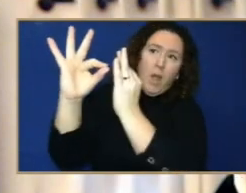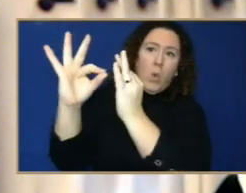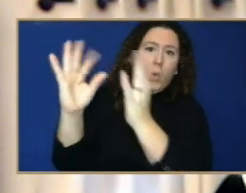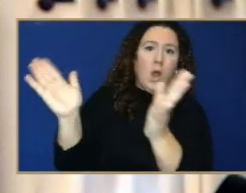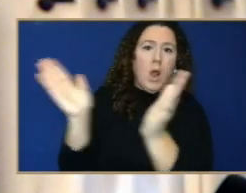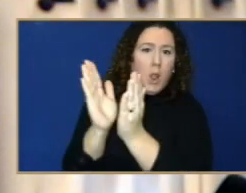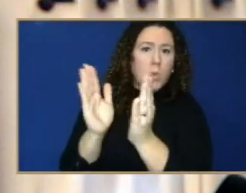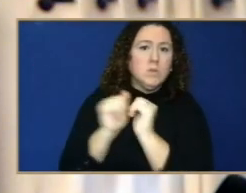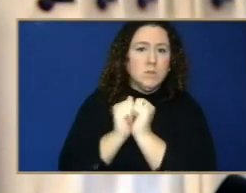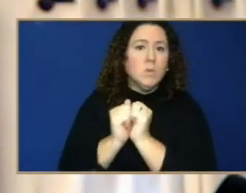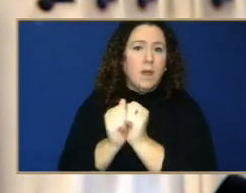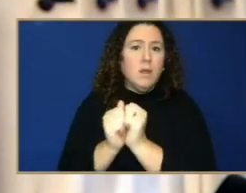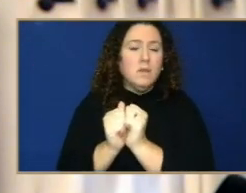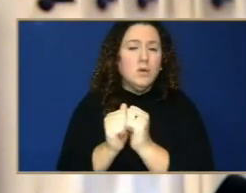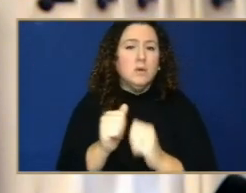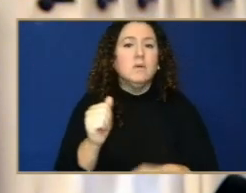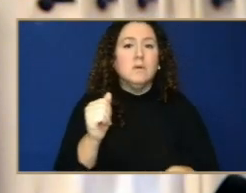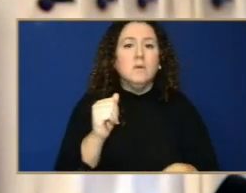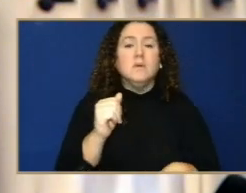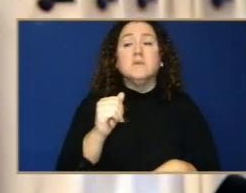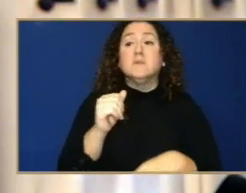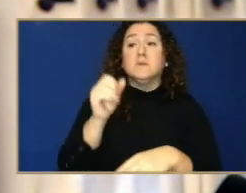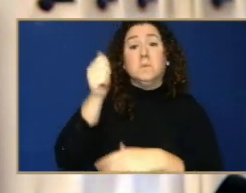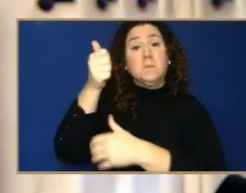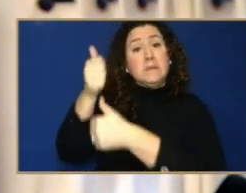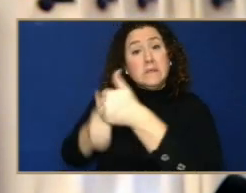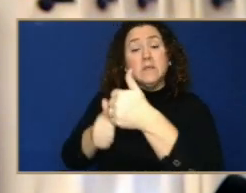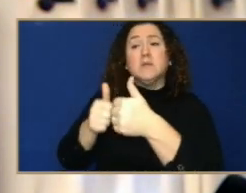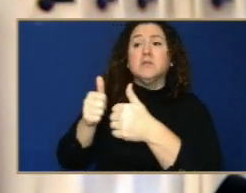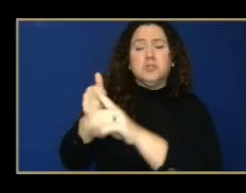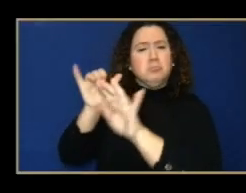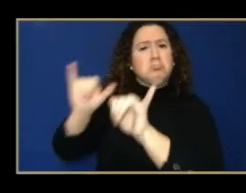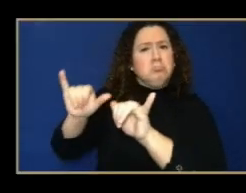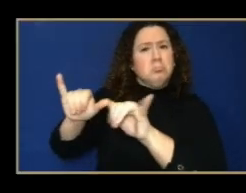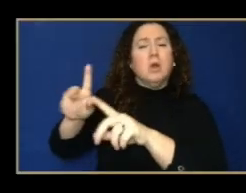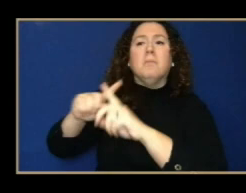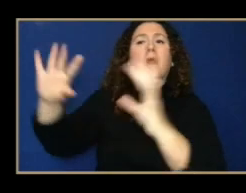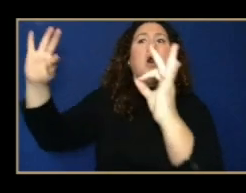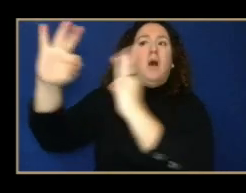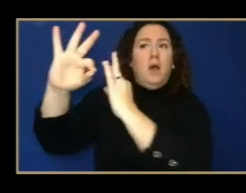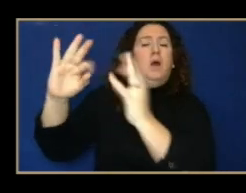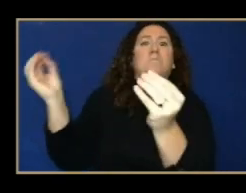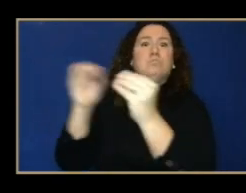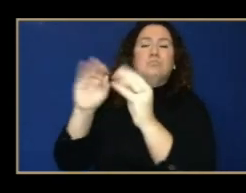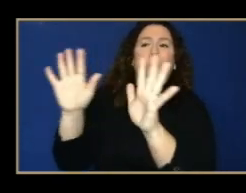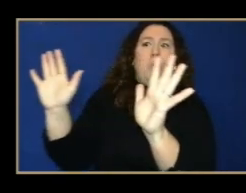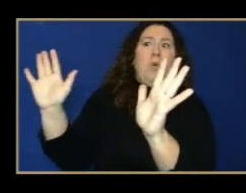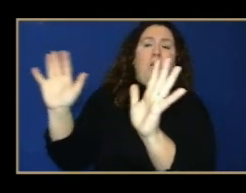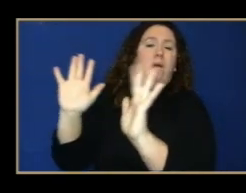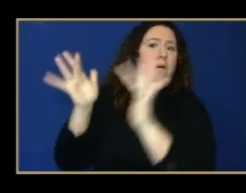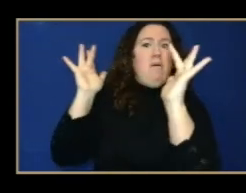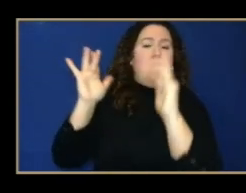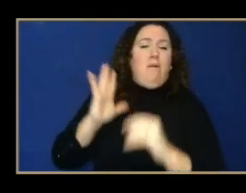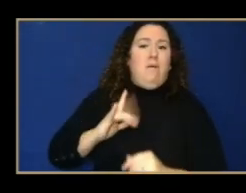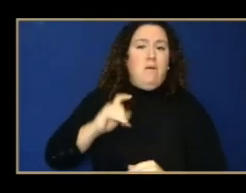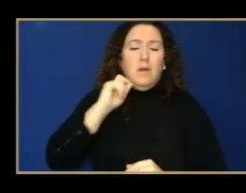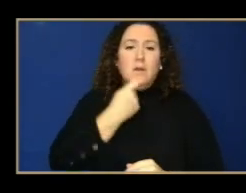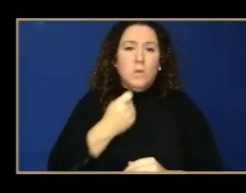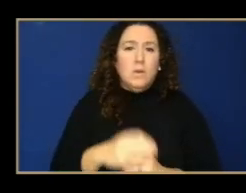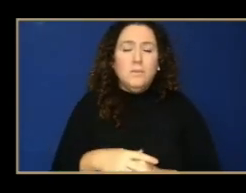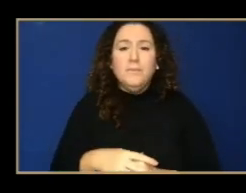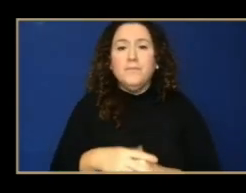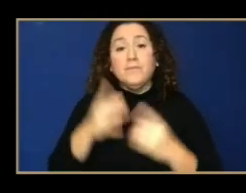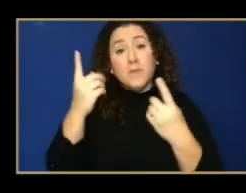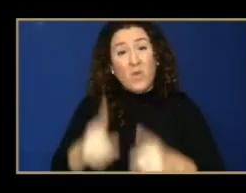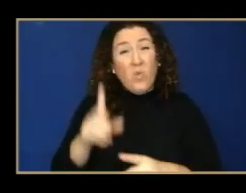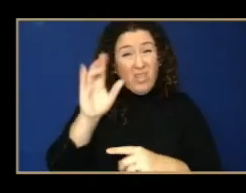they're going to be inching closer and closer and closer to each other in the sky. Now, when they get to be a tenth of a degree apart in the sky,